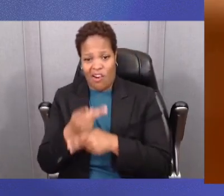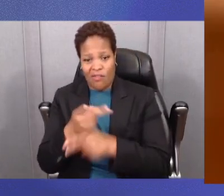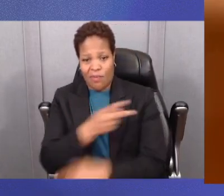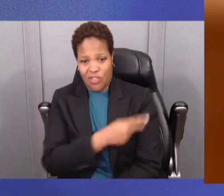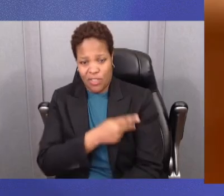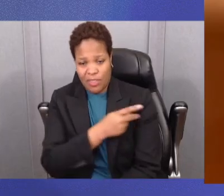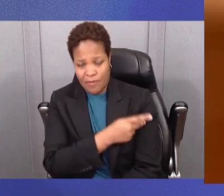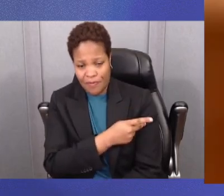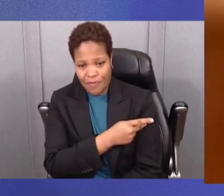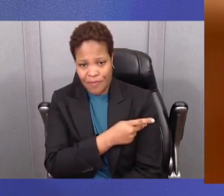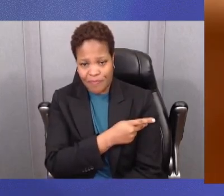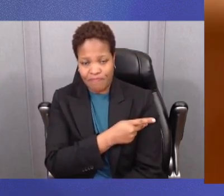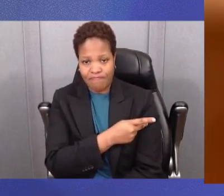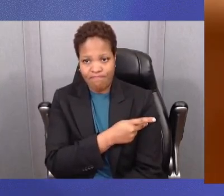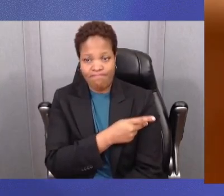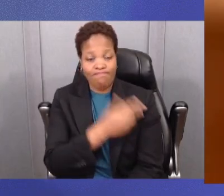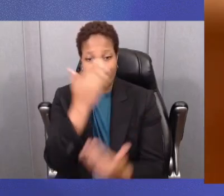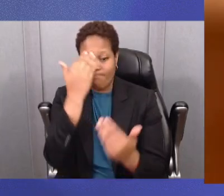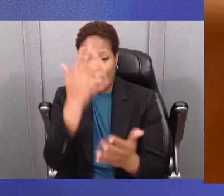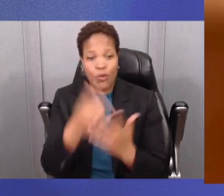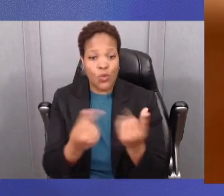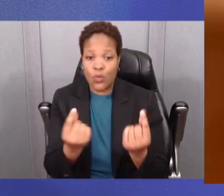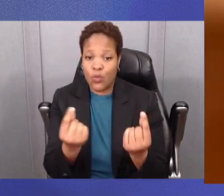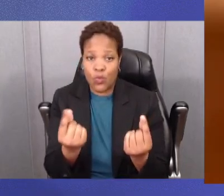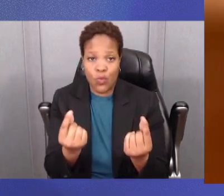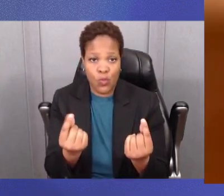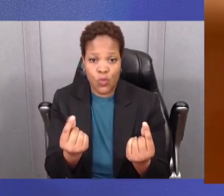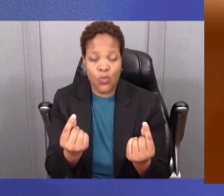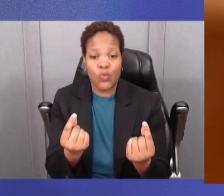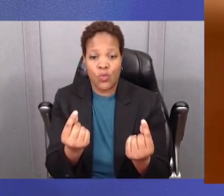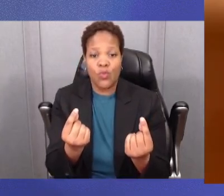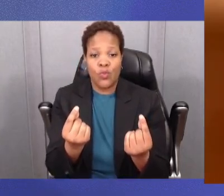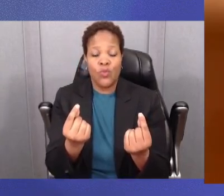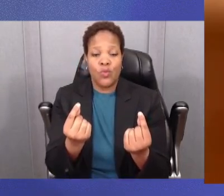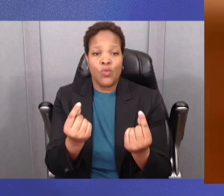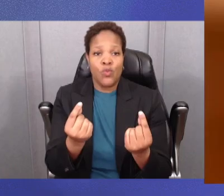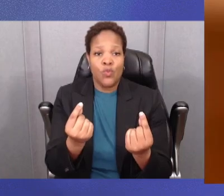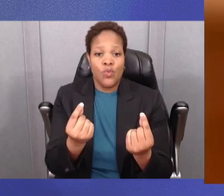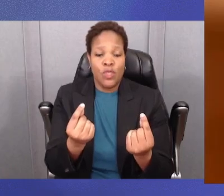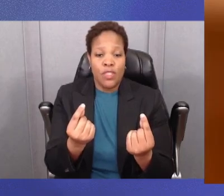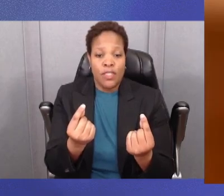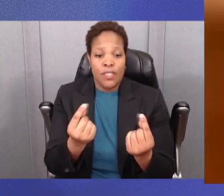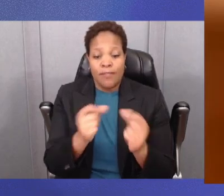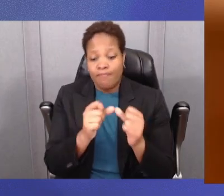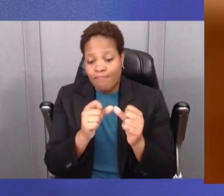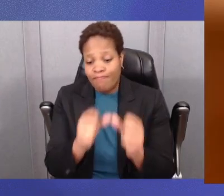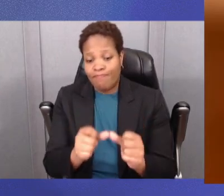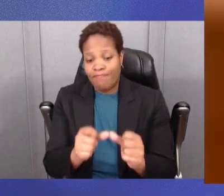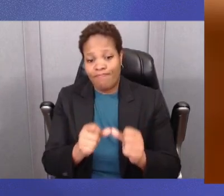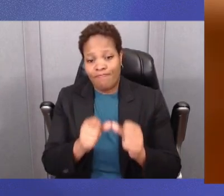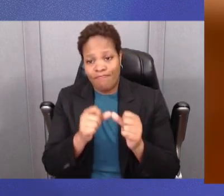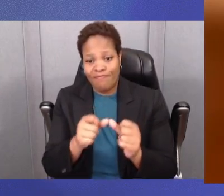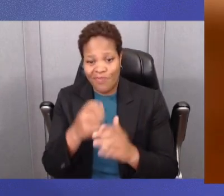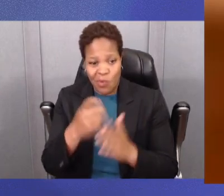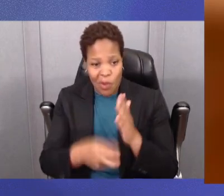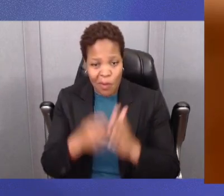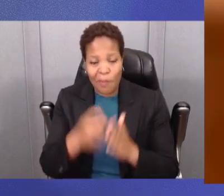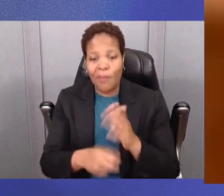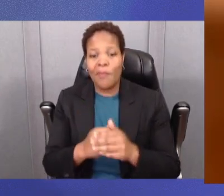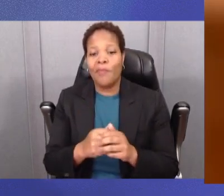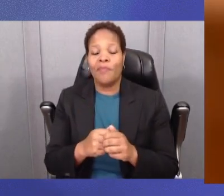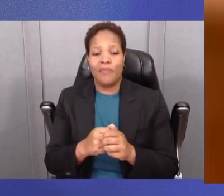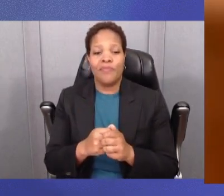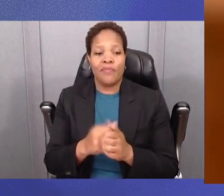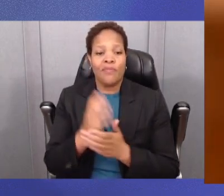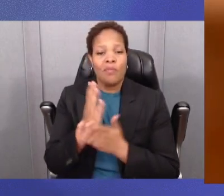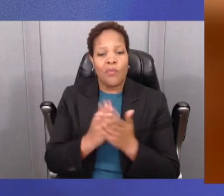I don't know what to do about this. We are down a slippery slope, way down it. And part of it relates to the